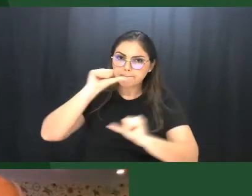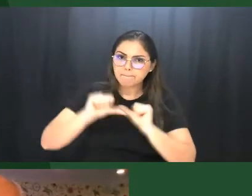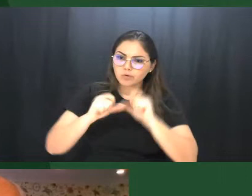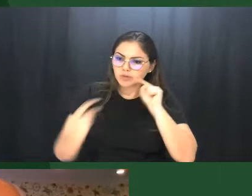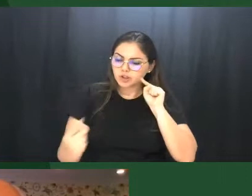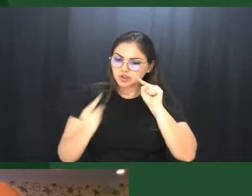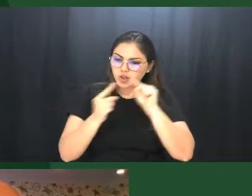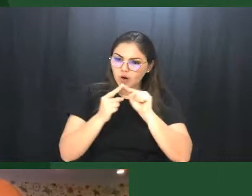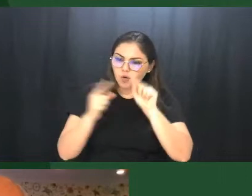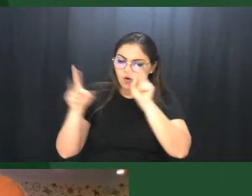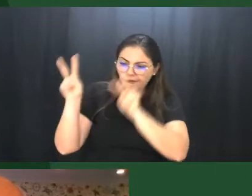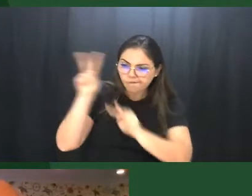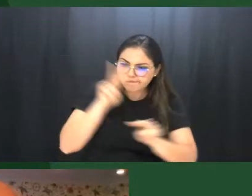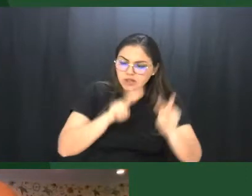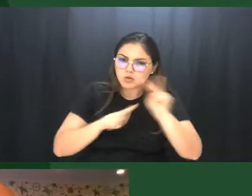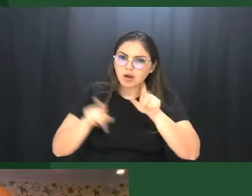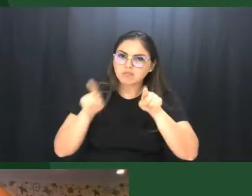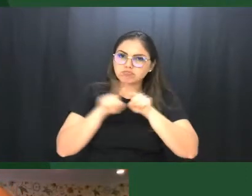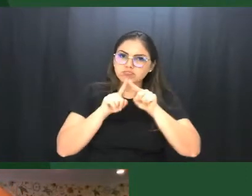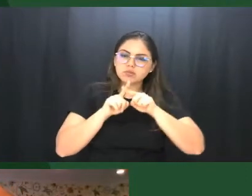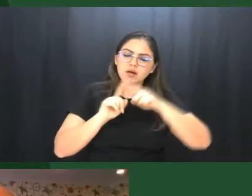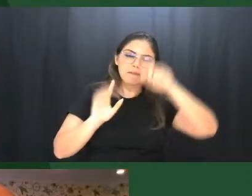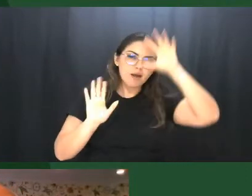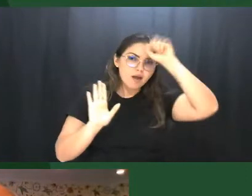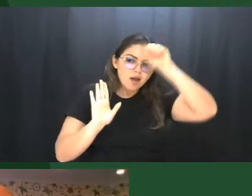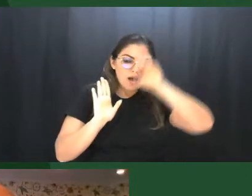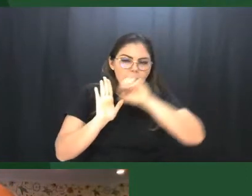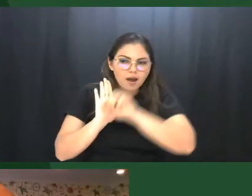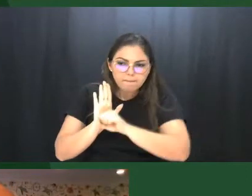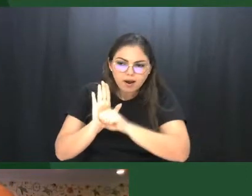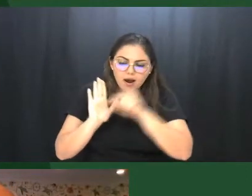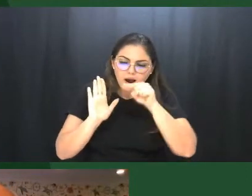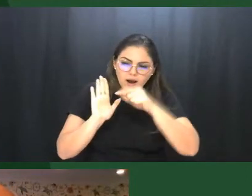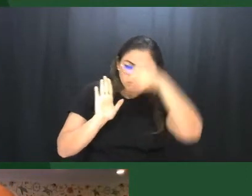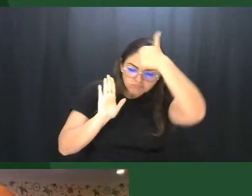explainable AI have a great potential to contribute to the